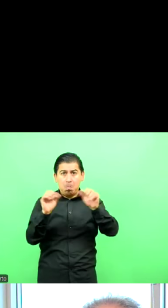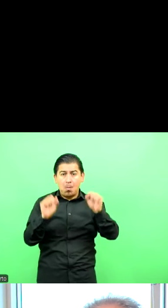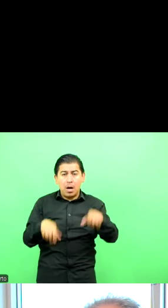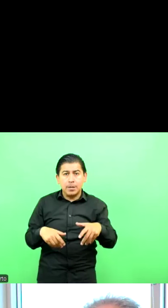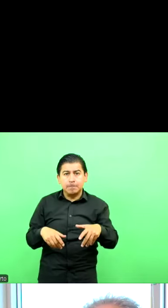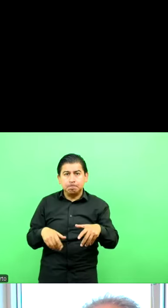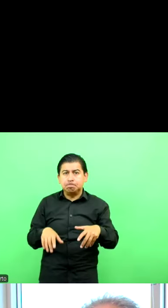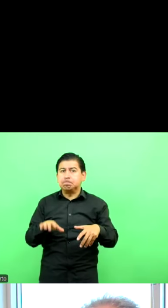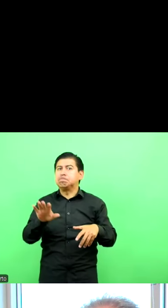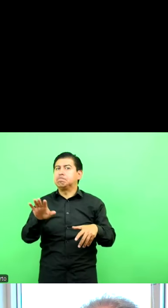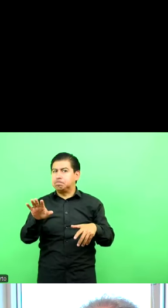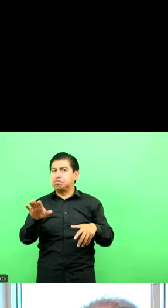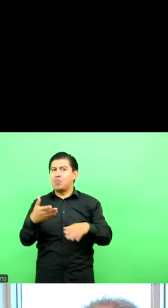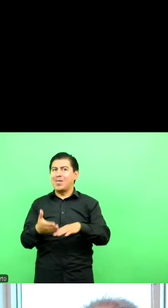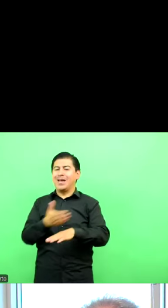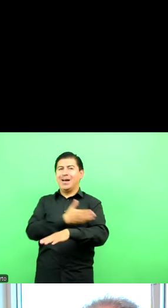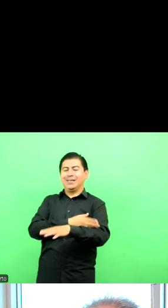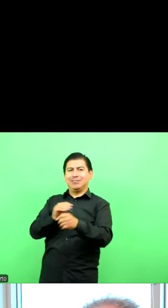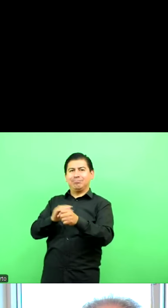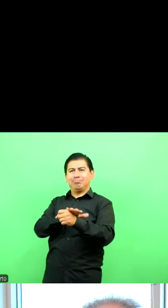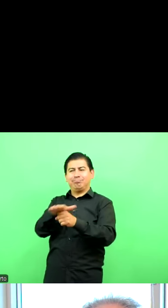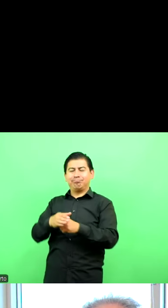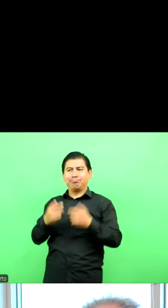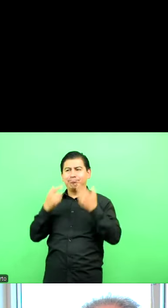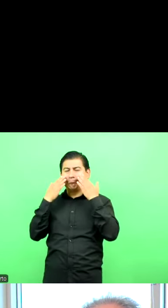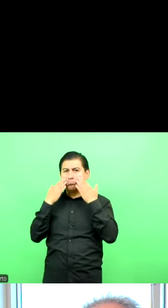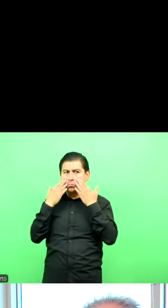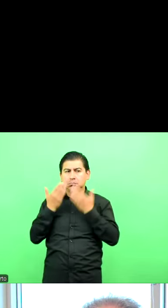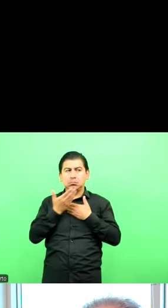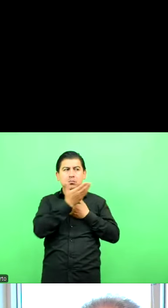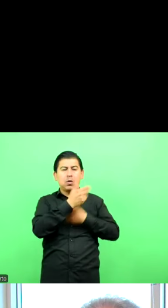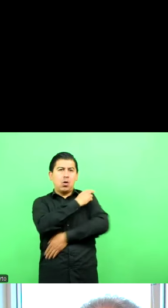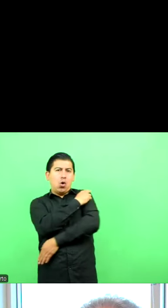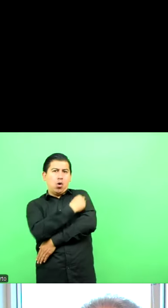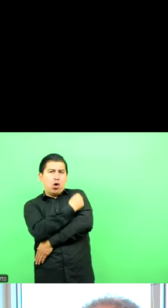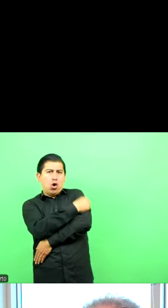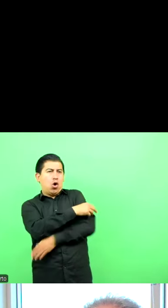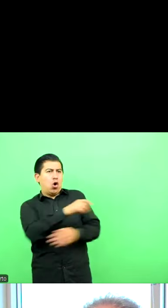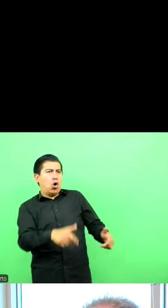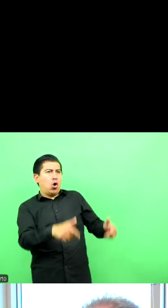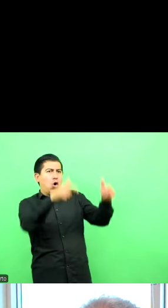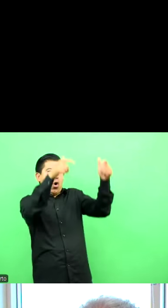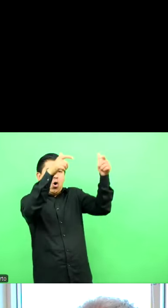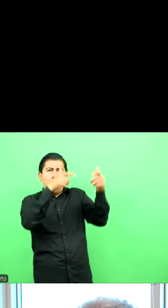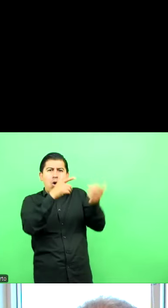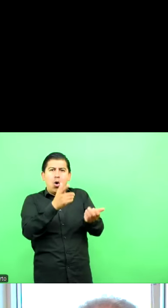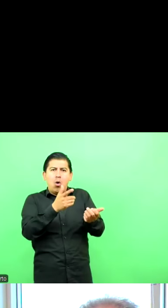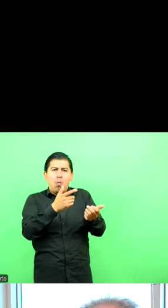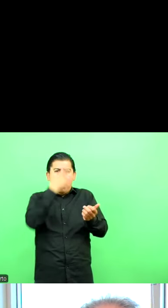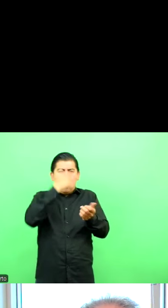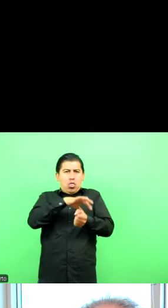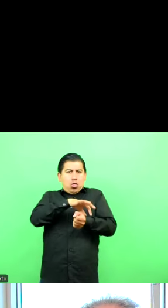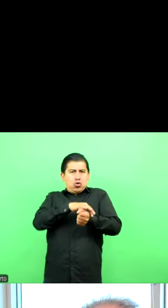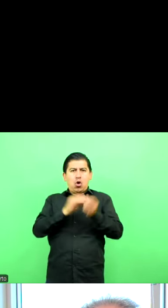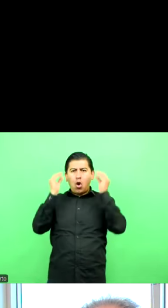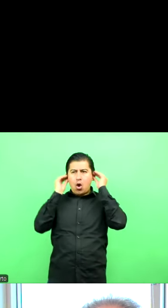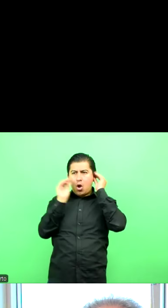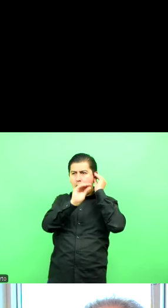countries, they requested us how we can make the hospital more resilient. So we started doing